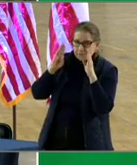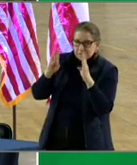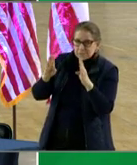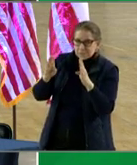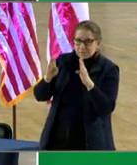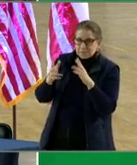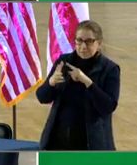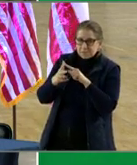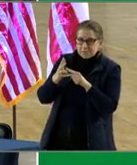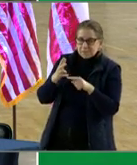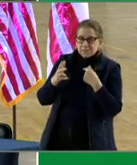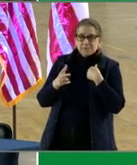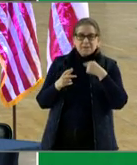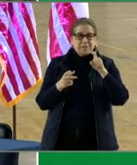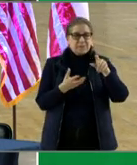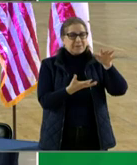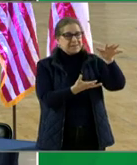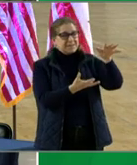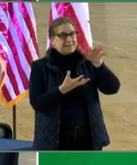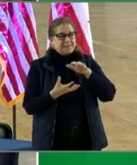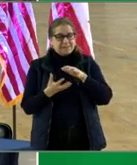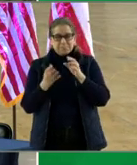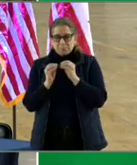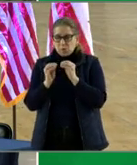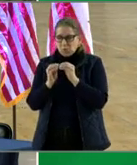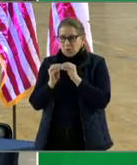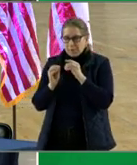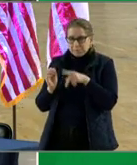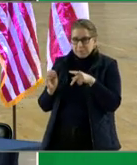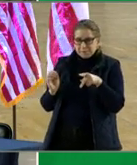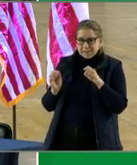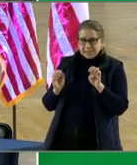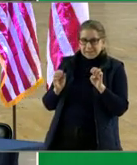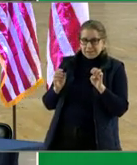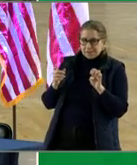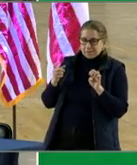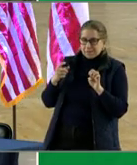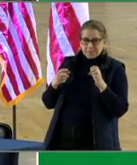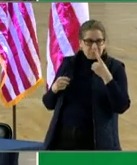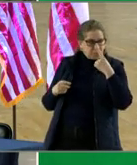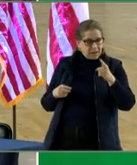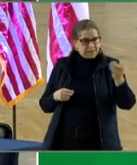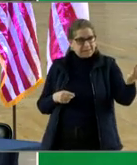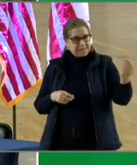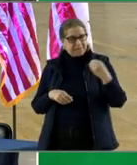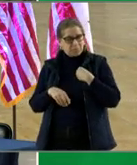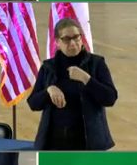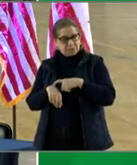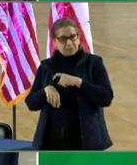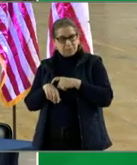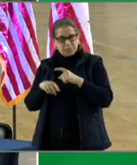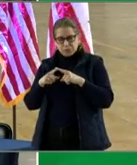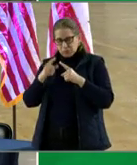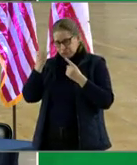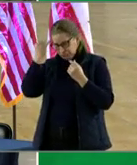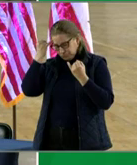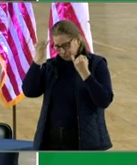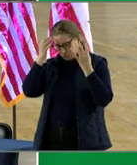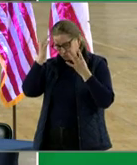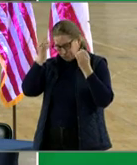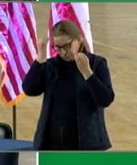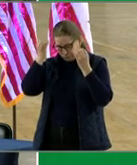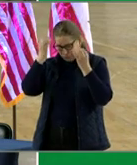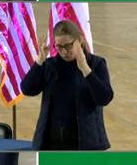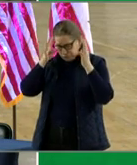in our supply. So can we take that to further model it and discuss it? Absolutely, and I would love to work with you on